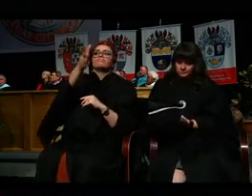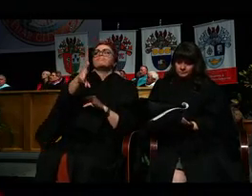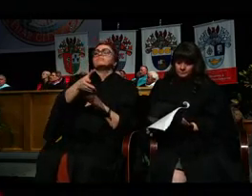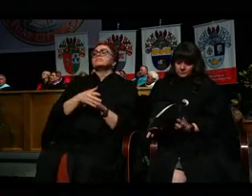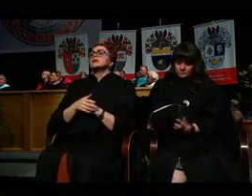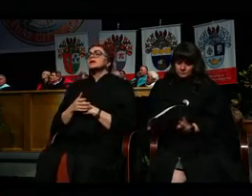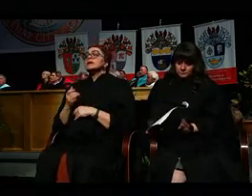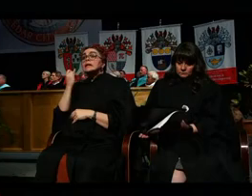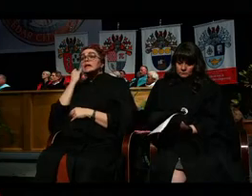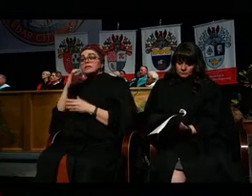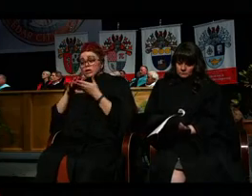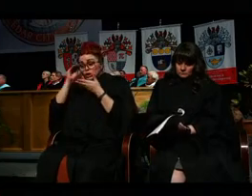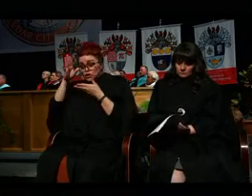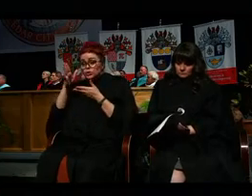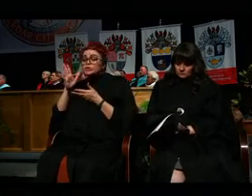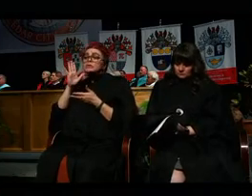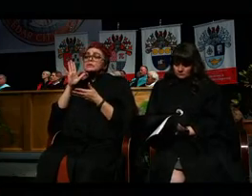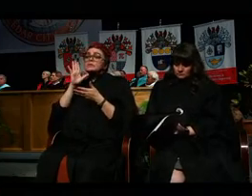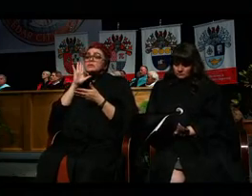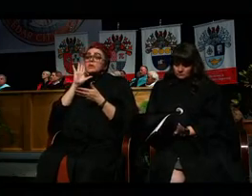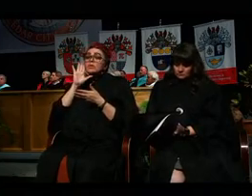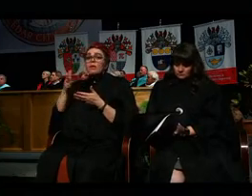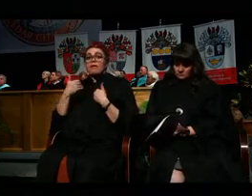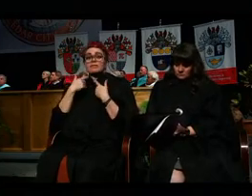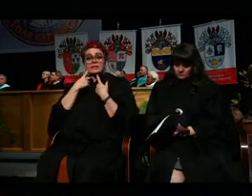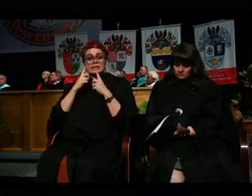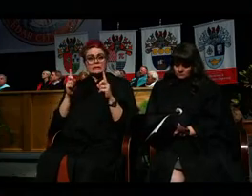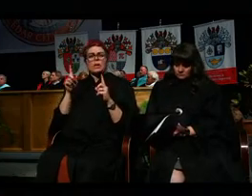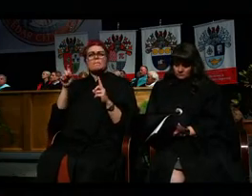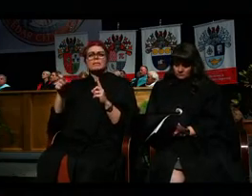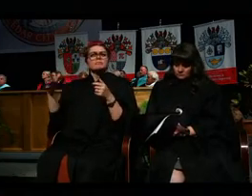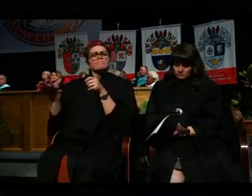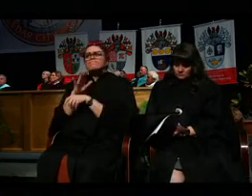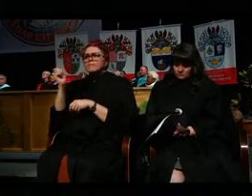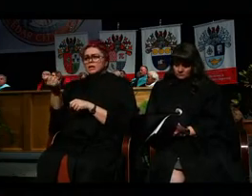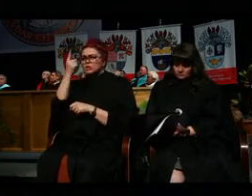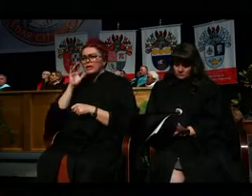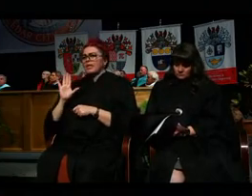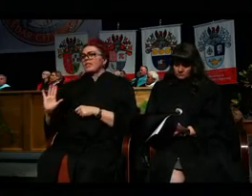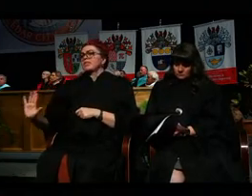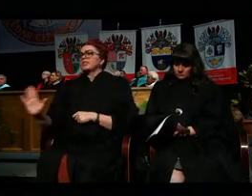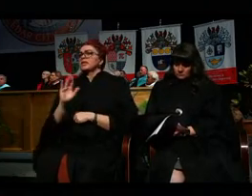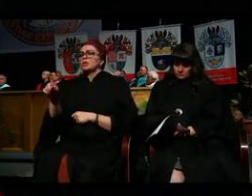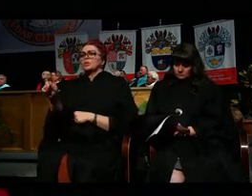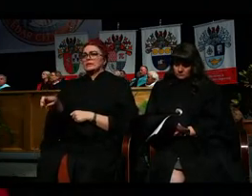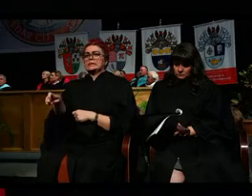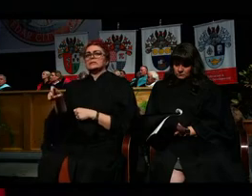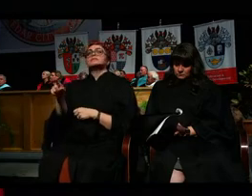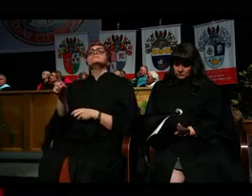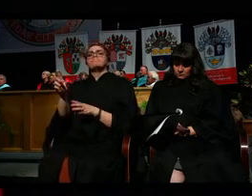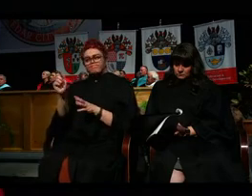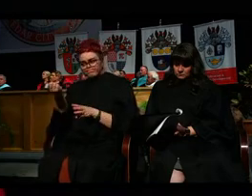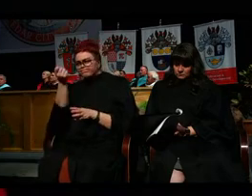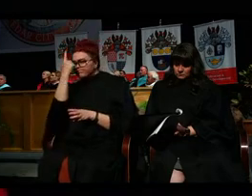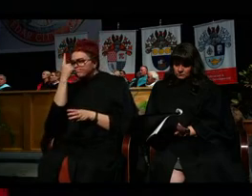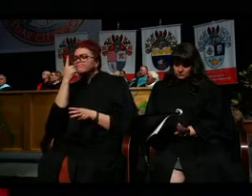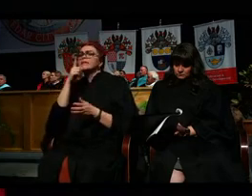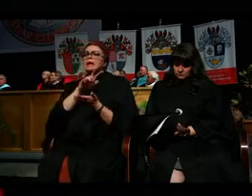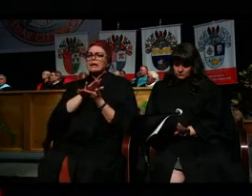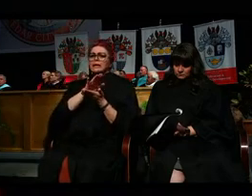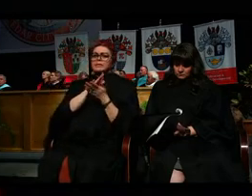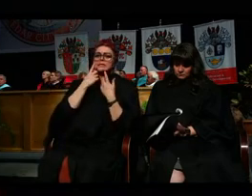a comprehensive understanding of what the needs of our students are. We know that a student's academic success